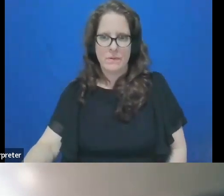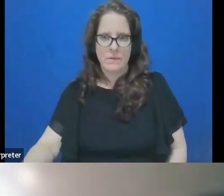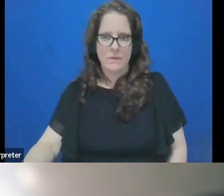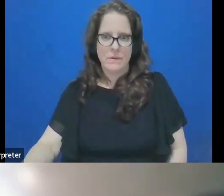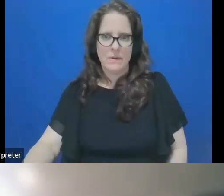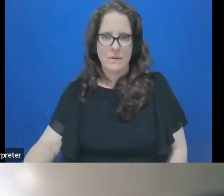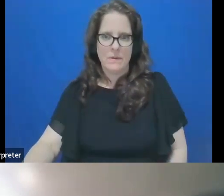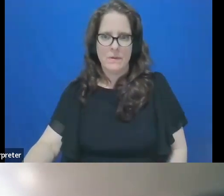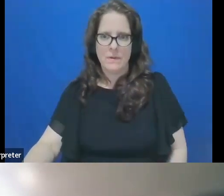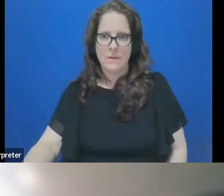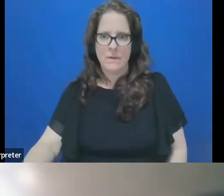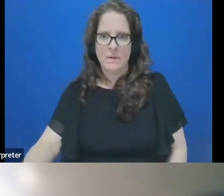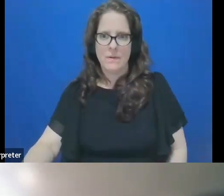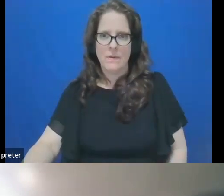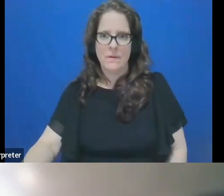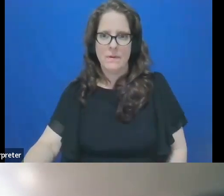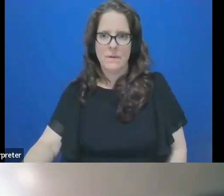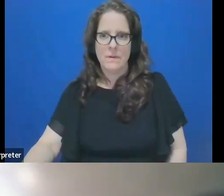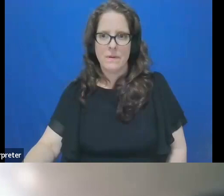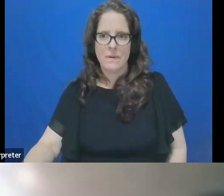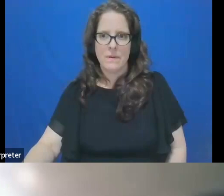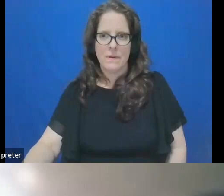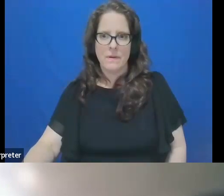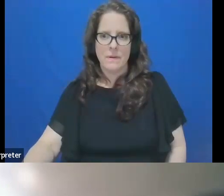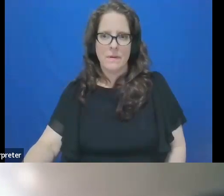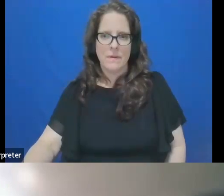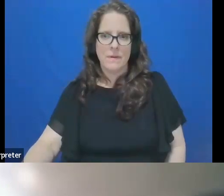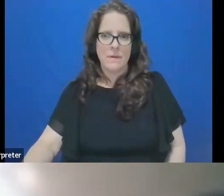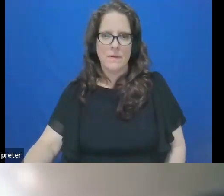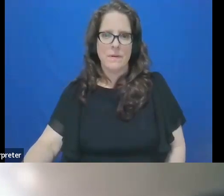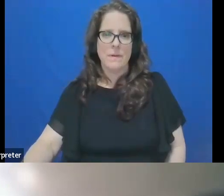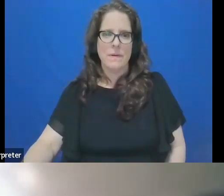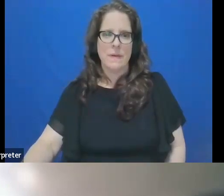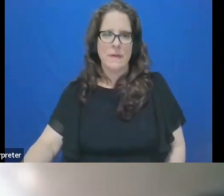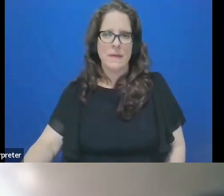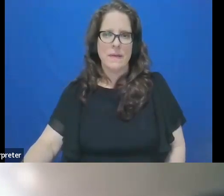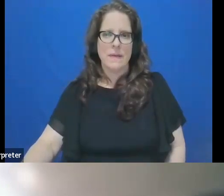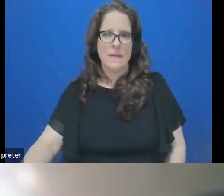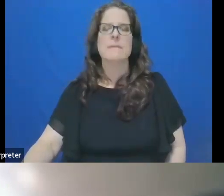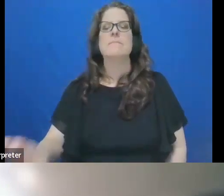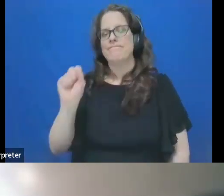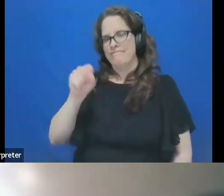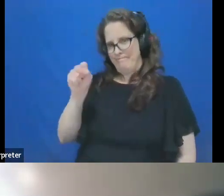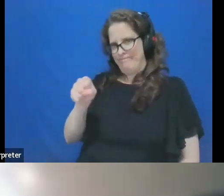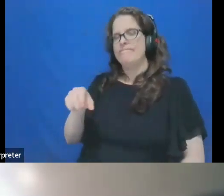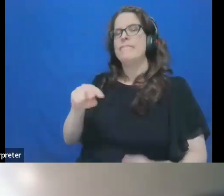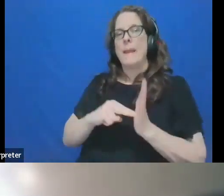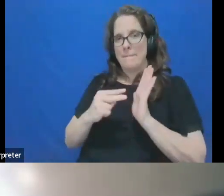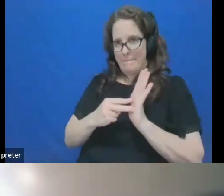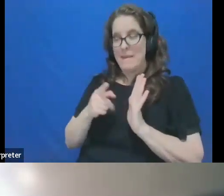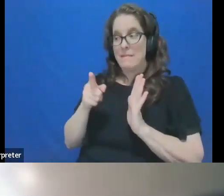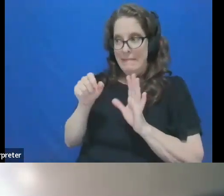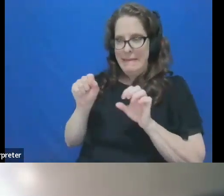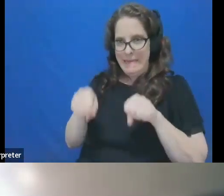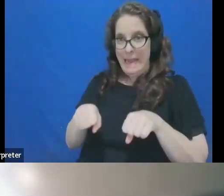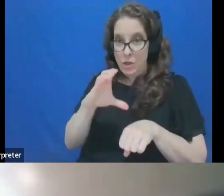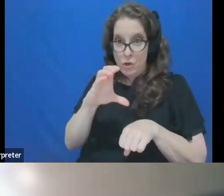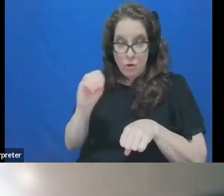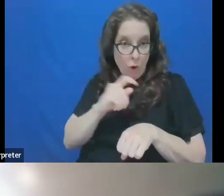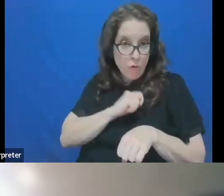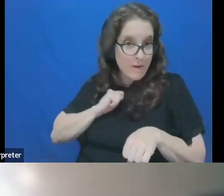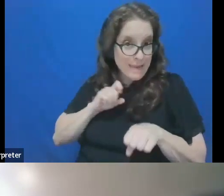Steve, can you clarify if you mean co-trustees? Yes. Yeah. Yes, a special needs trust can have